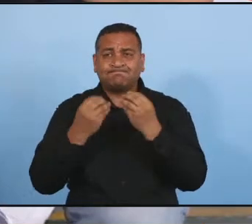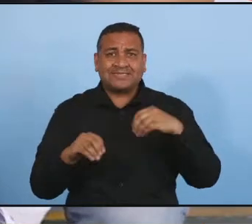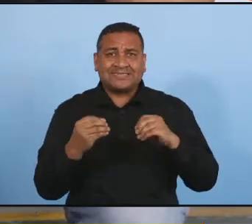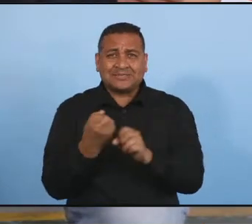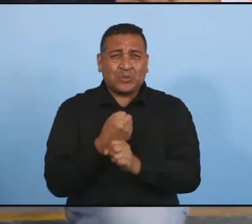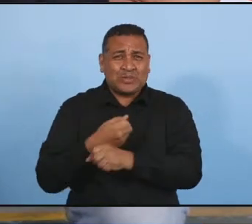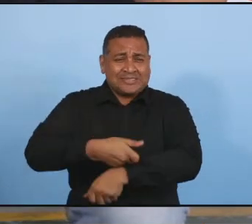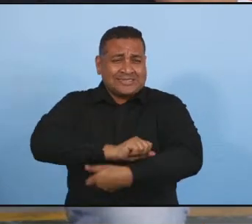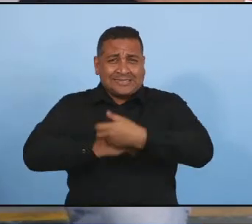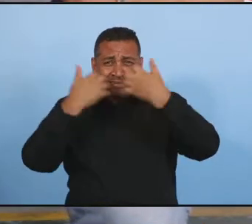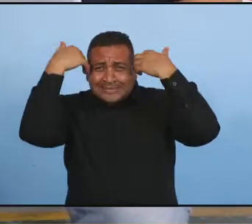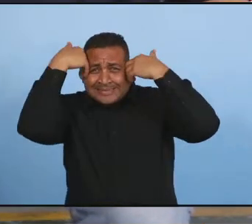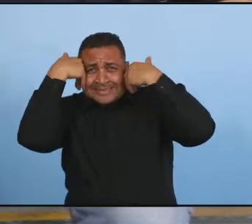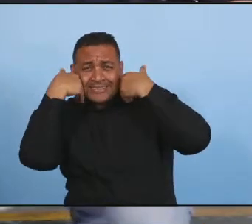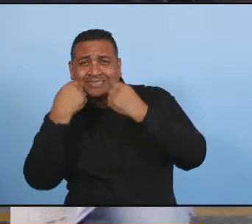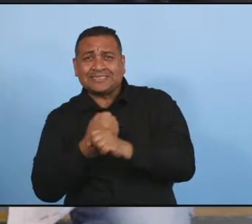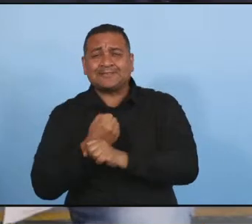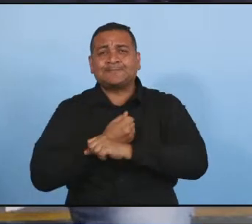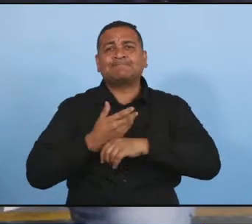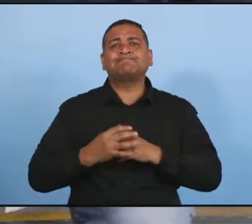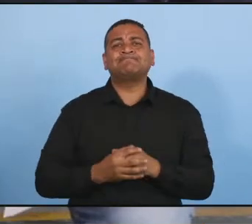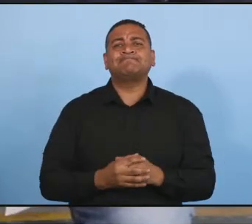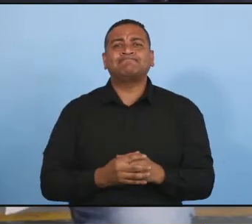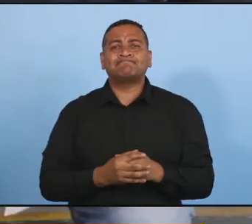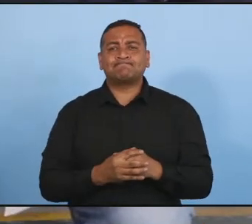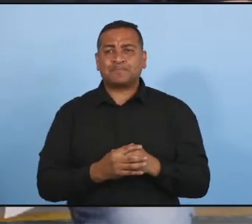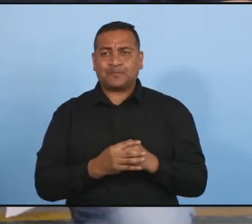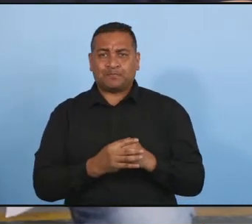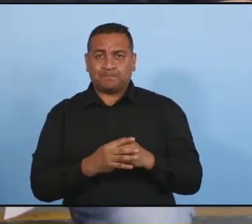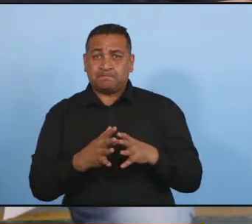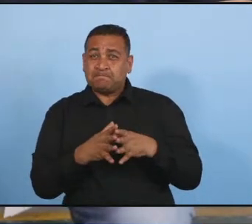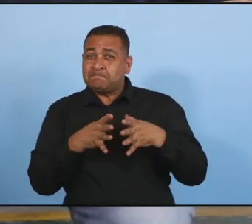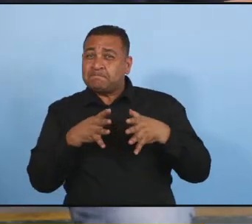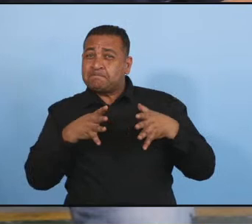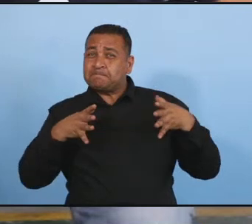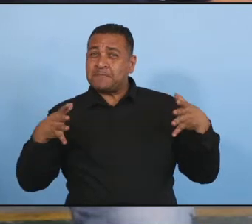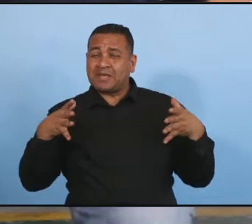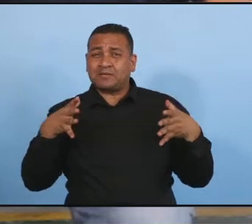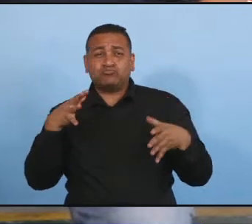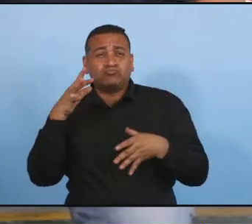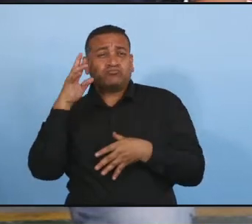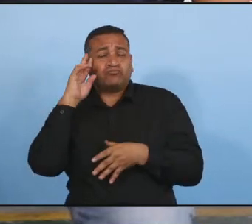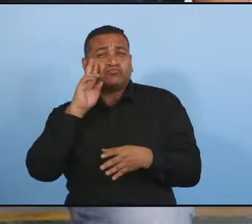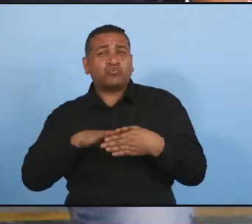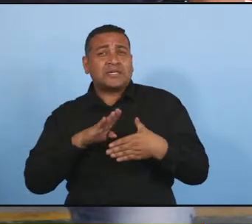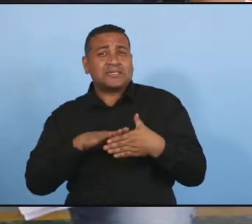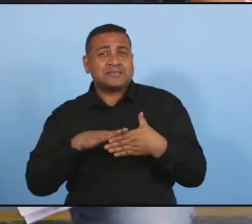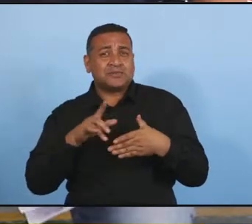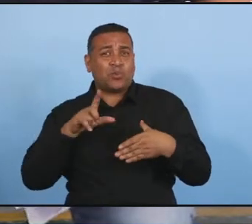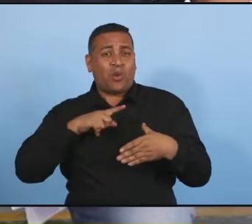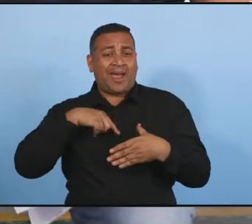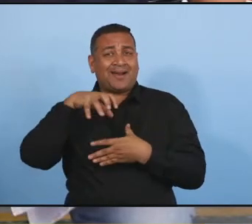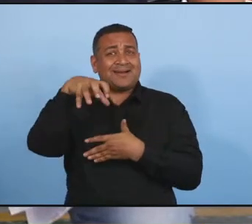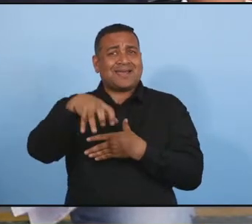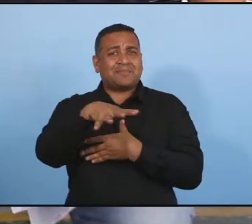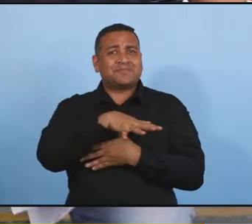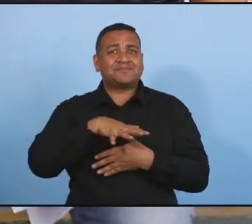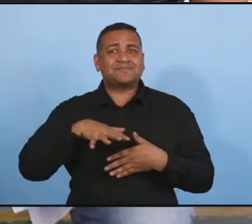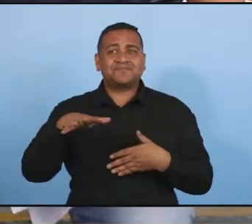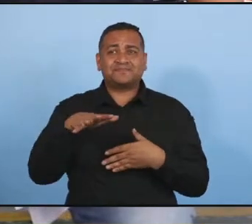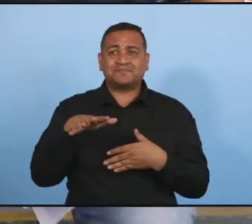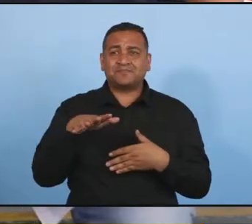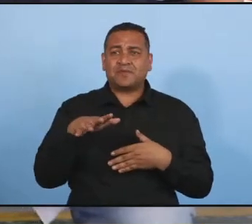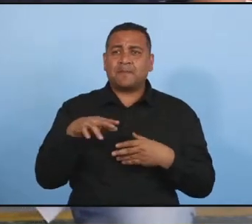say, and this is why, do you know, one of the main reasons why I love this campus already, because it is close to public